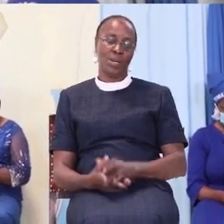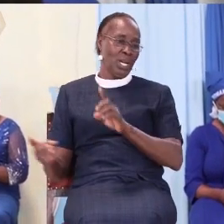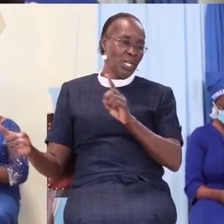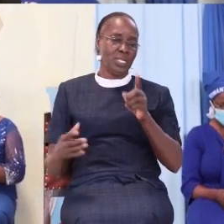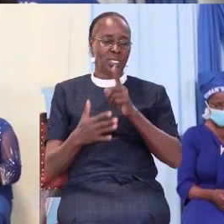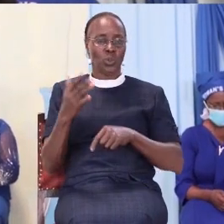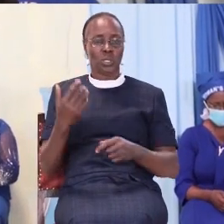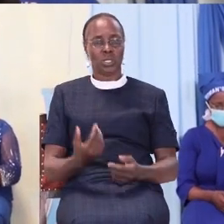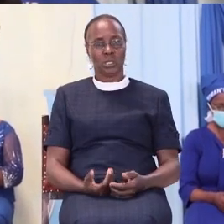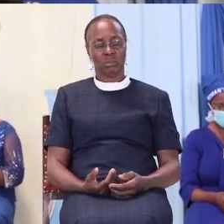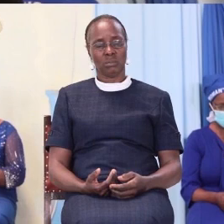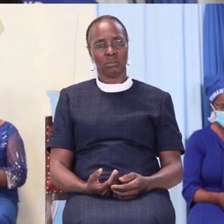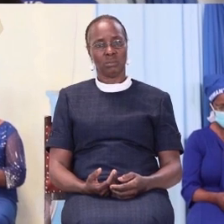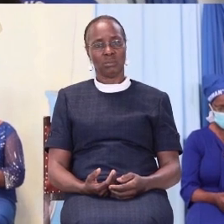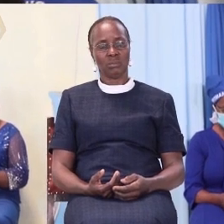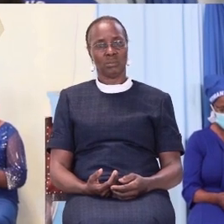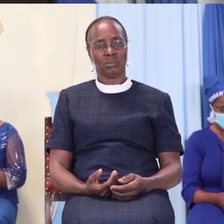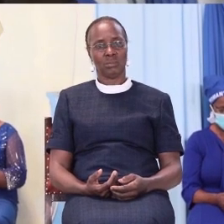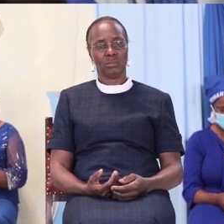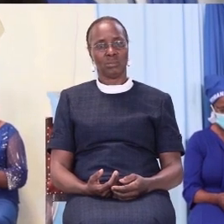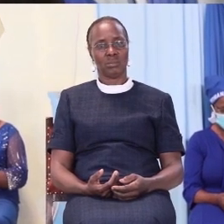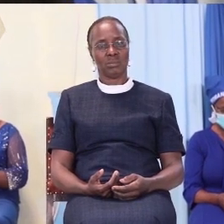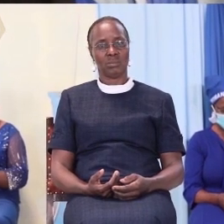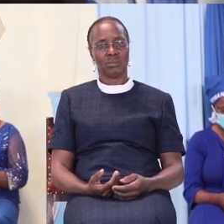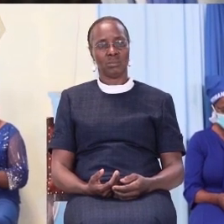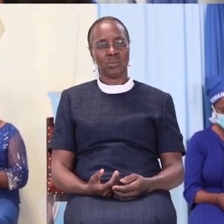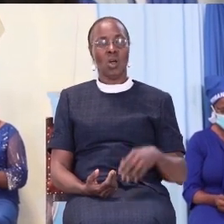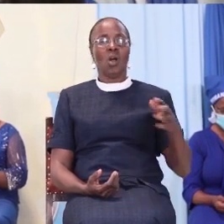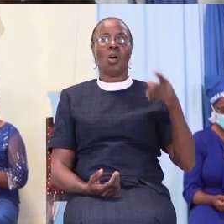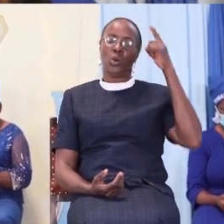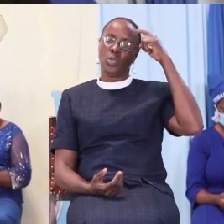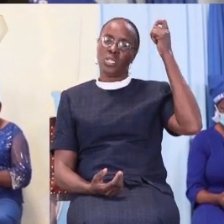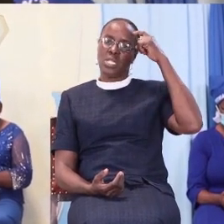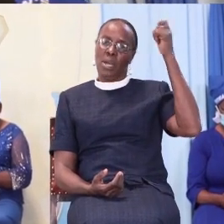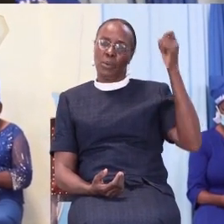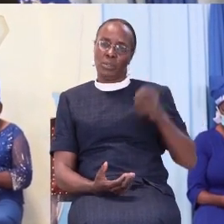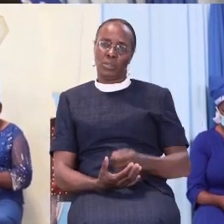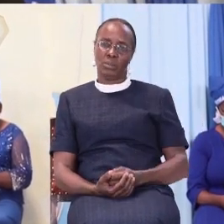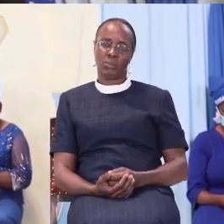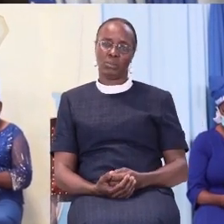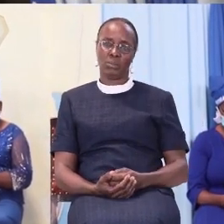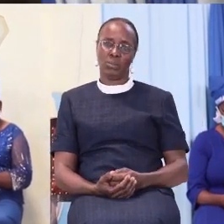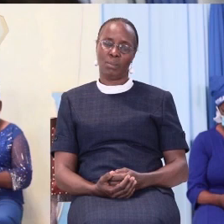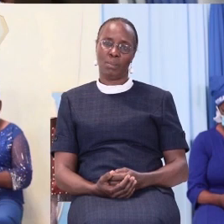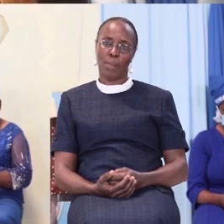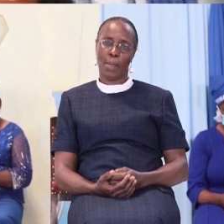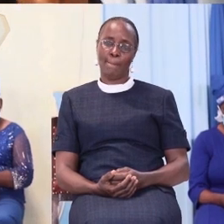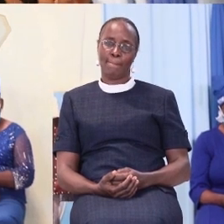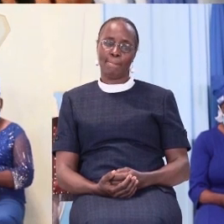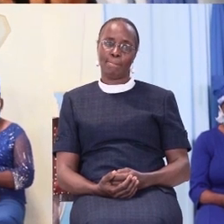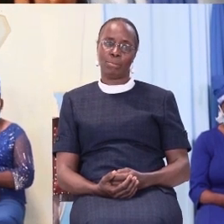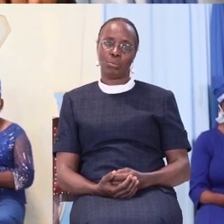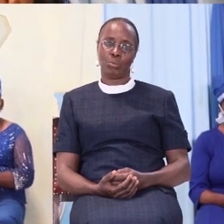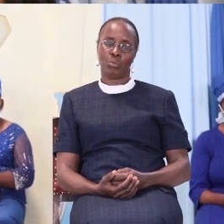from rebelliousness. They had even made their own graven image, their own